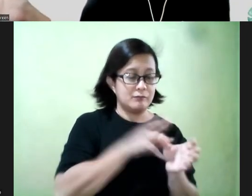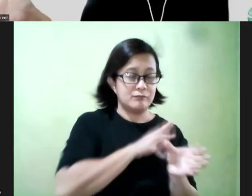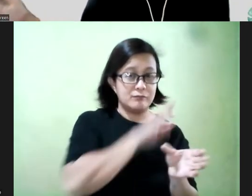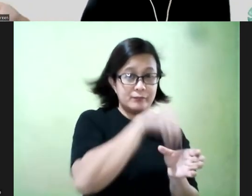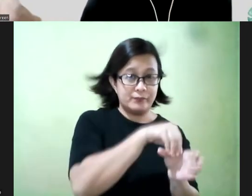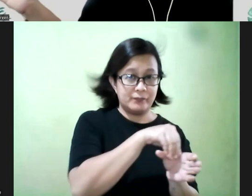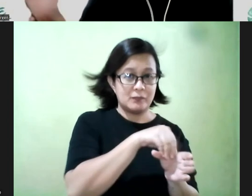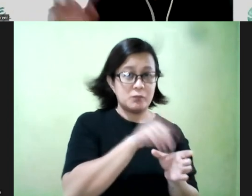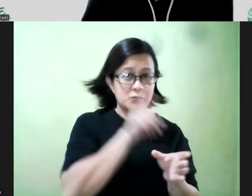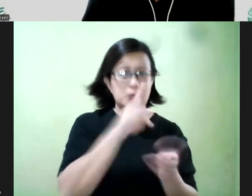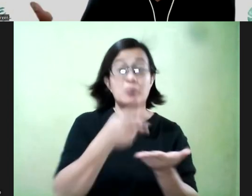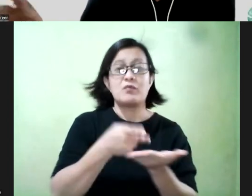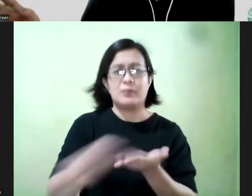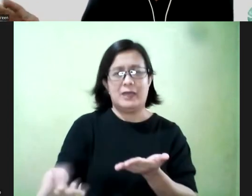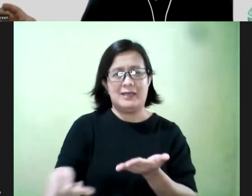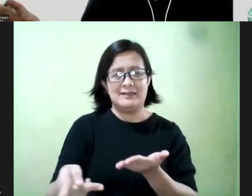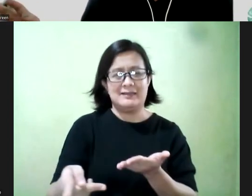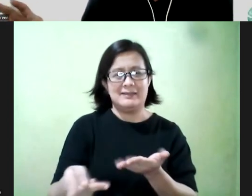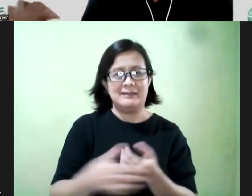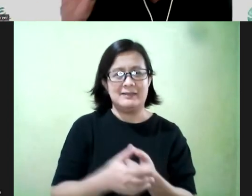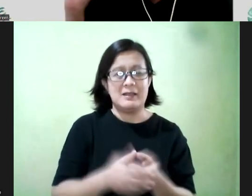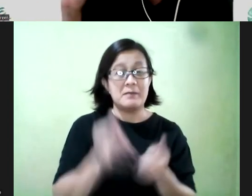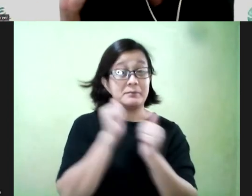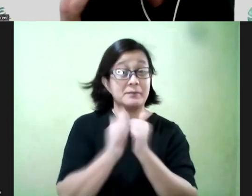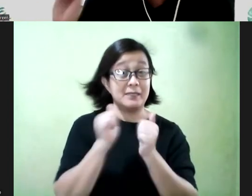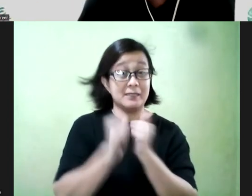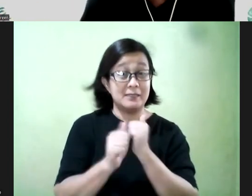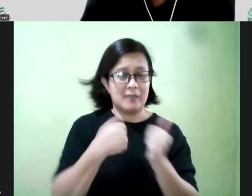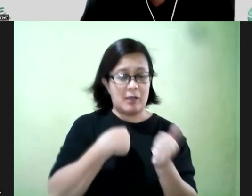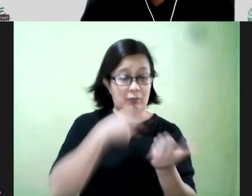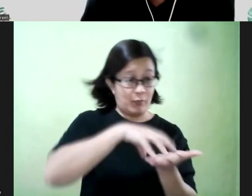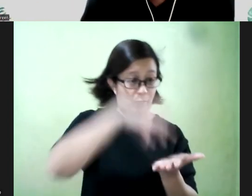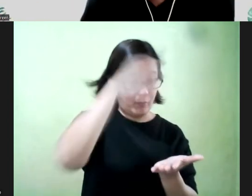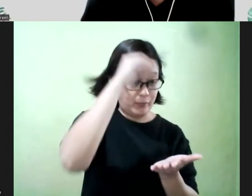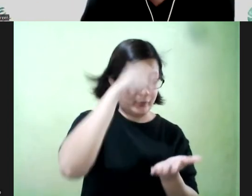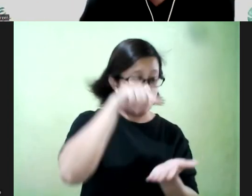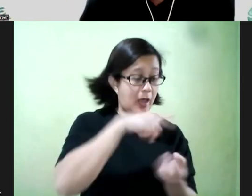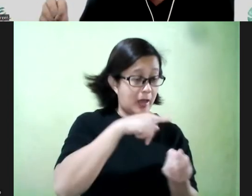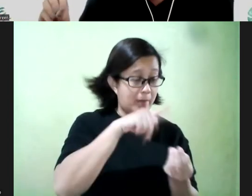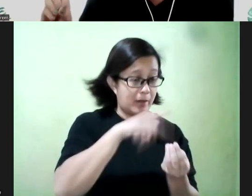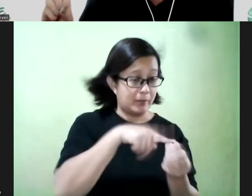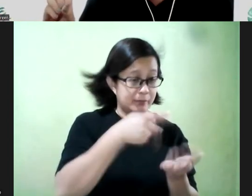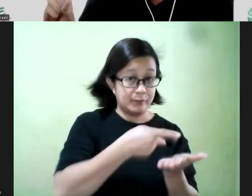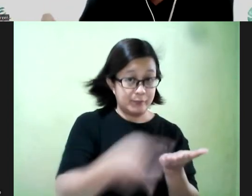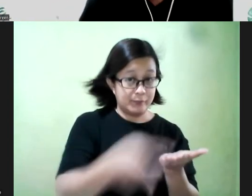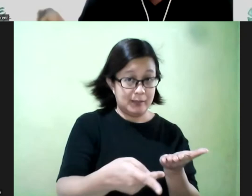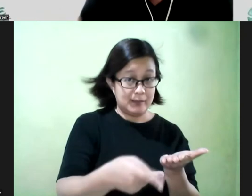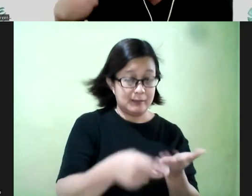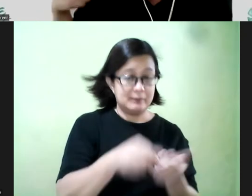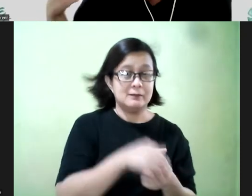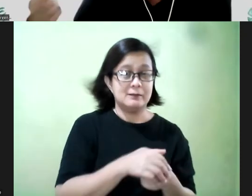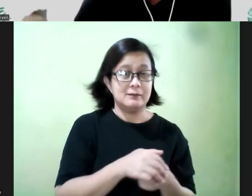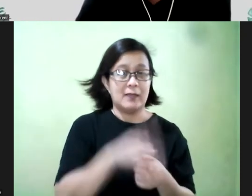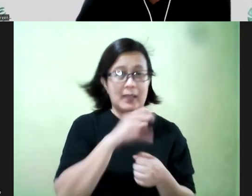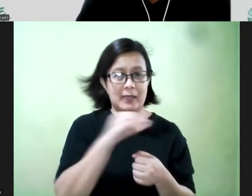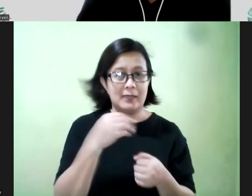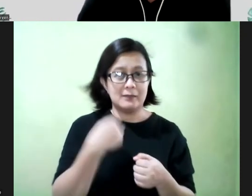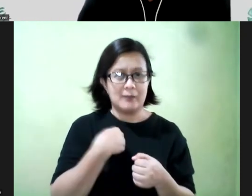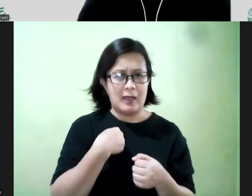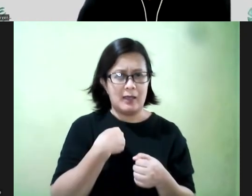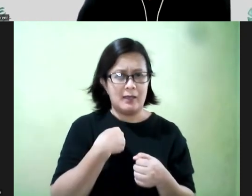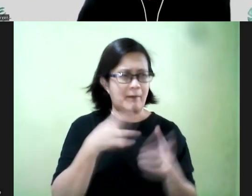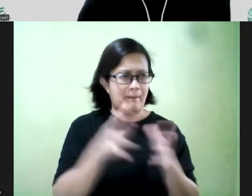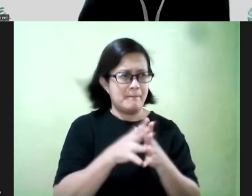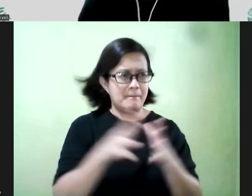failed. So it failed. It means that I learned from that a lot. And this is parang malaking tuition fee siya,